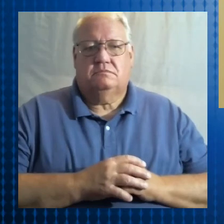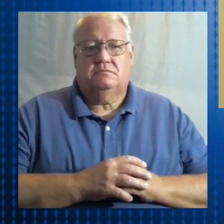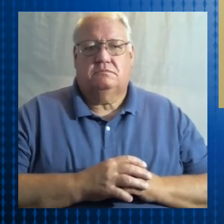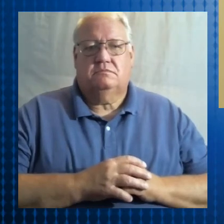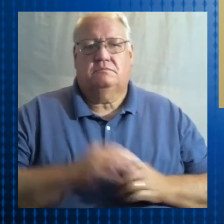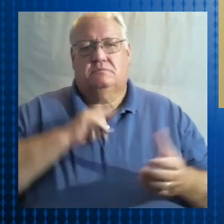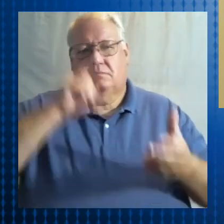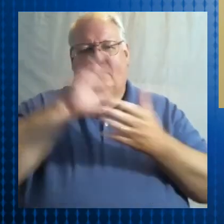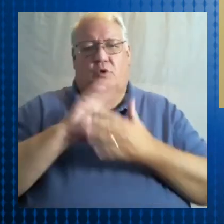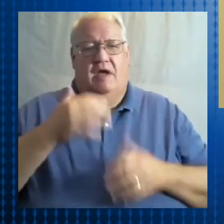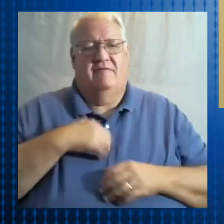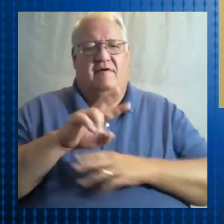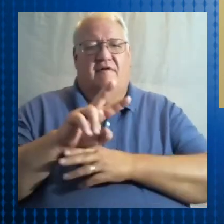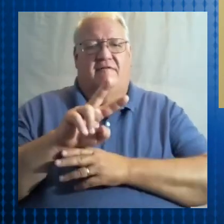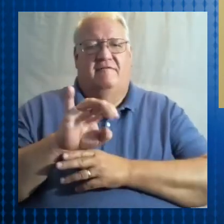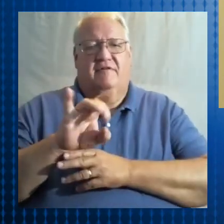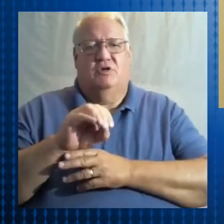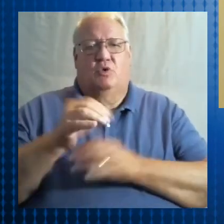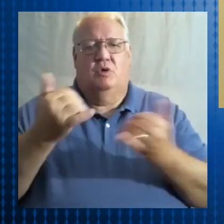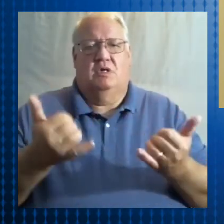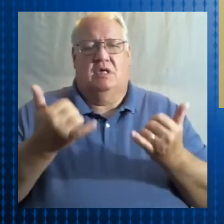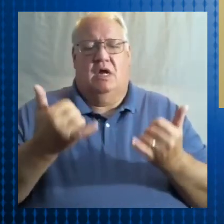I believe we have a video now of